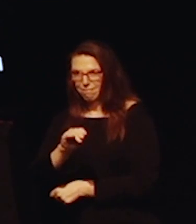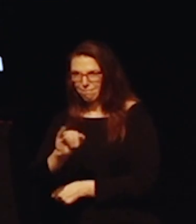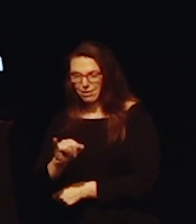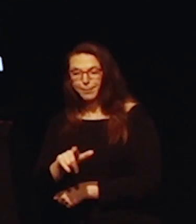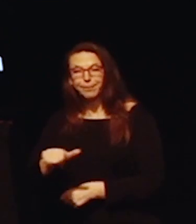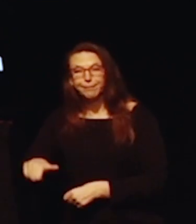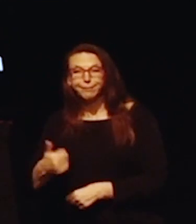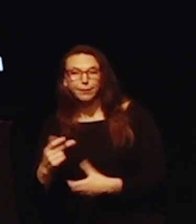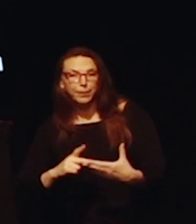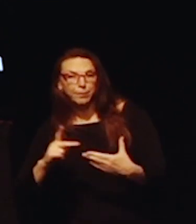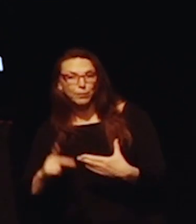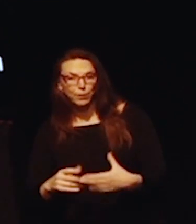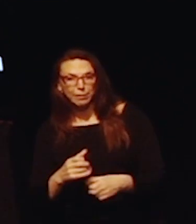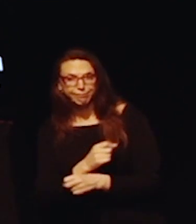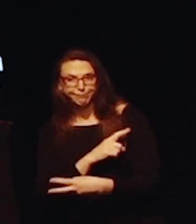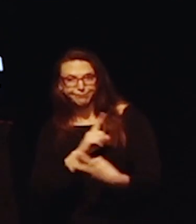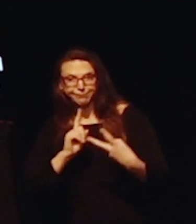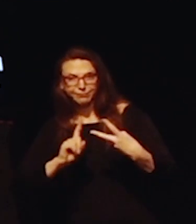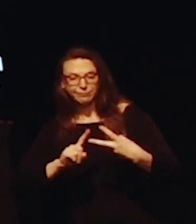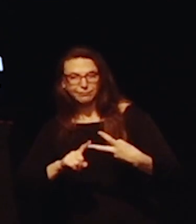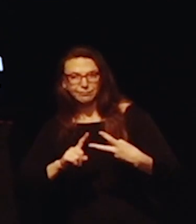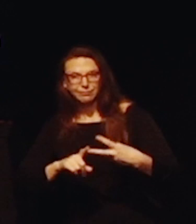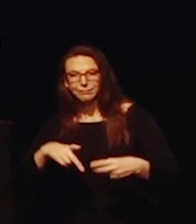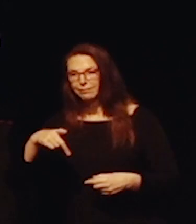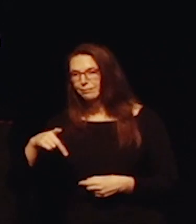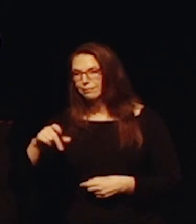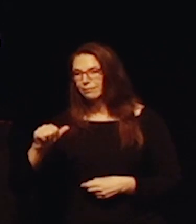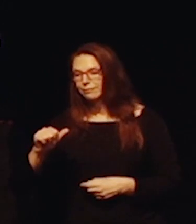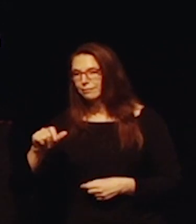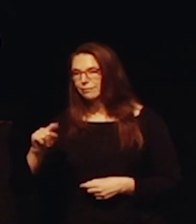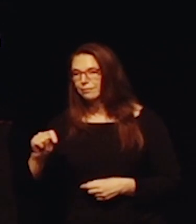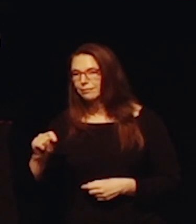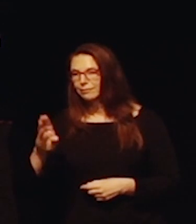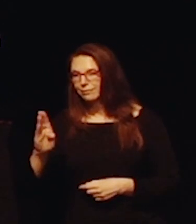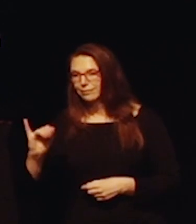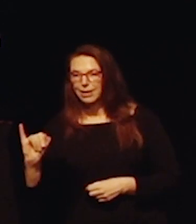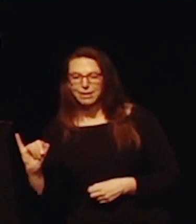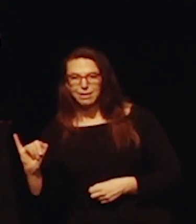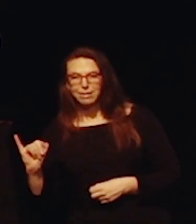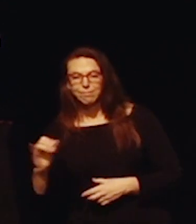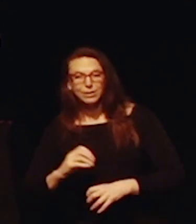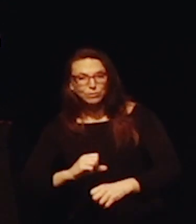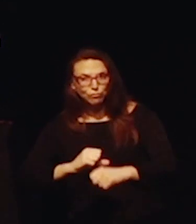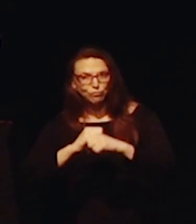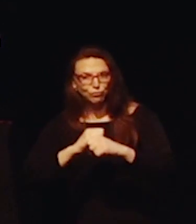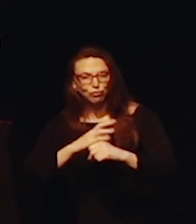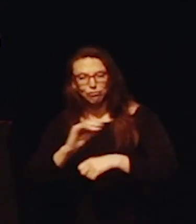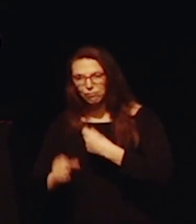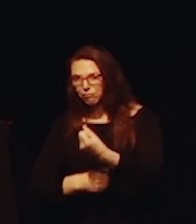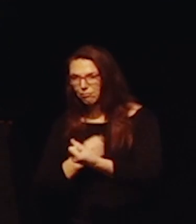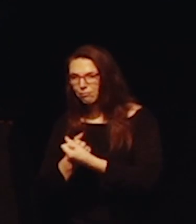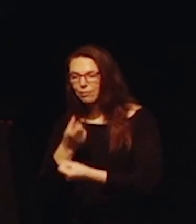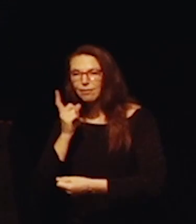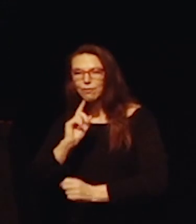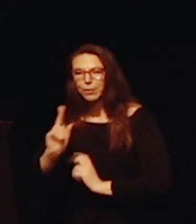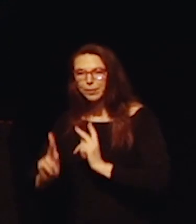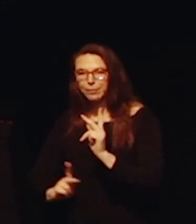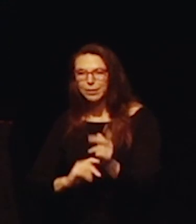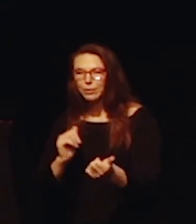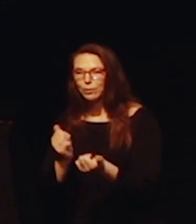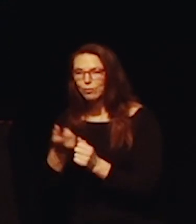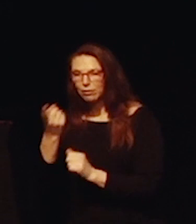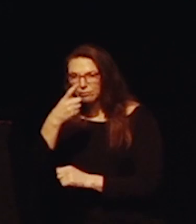And the other program is PATBI, P-A-T-B-I, Protection and Advocacy for People